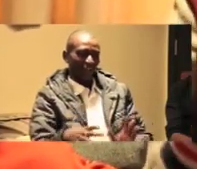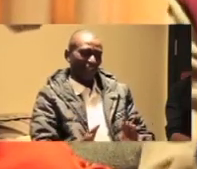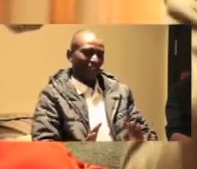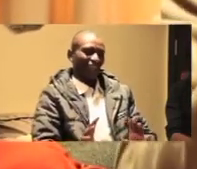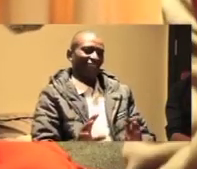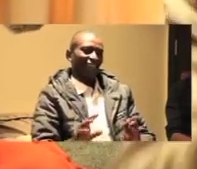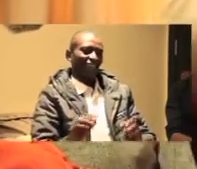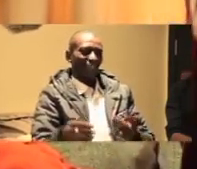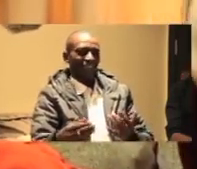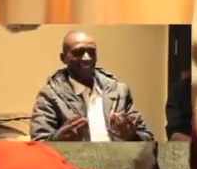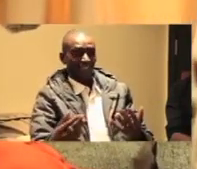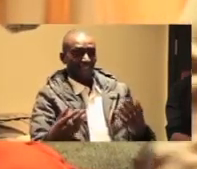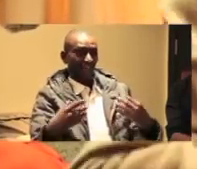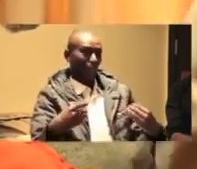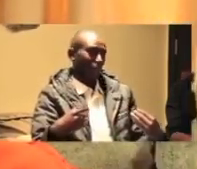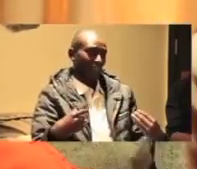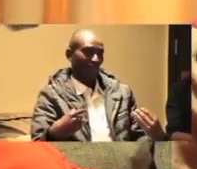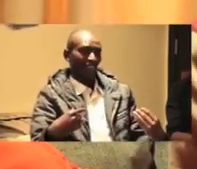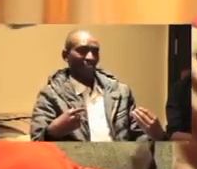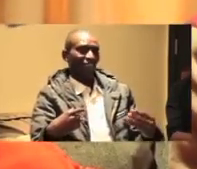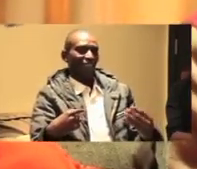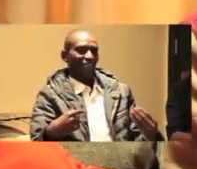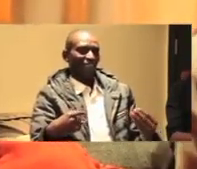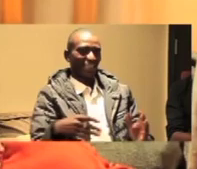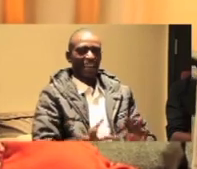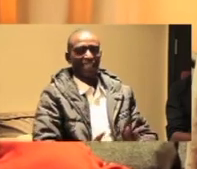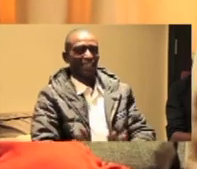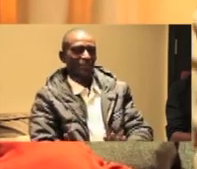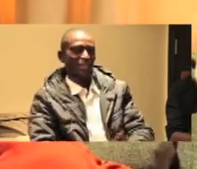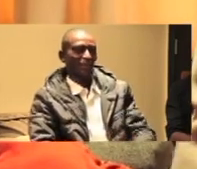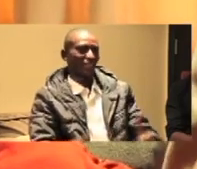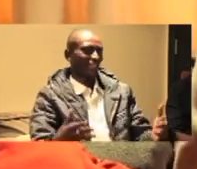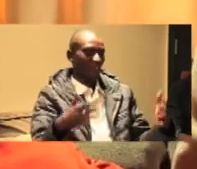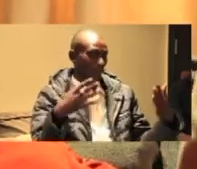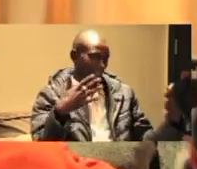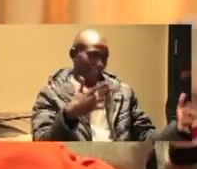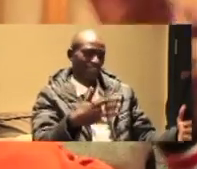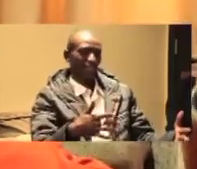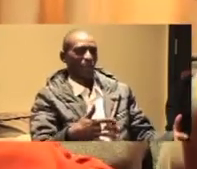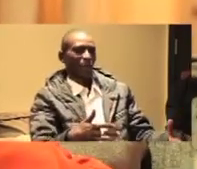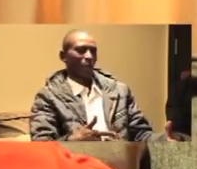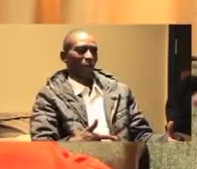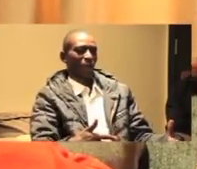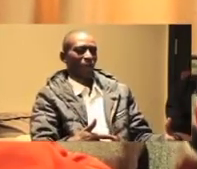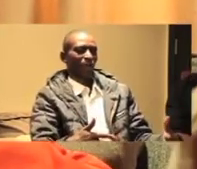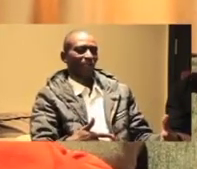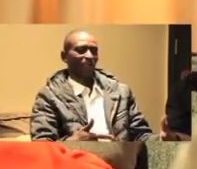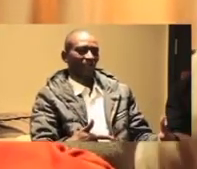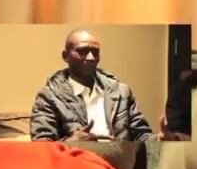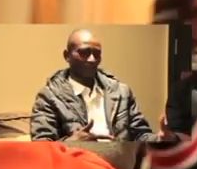She felt now that Charles have gotten married, that I'll leave them and just concentrate to my